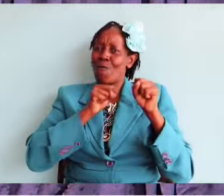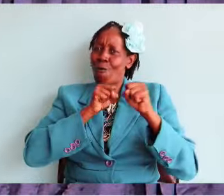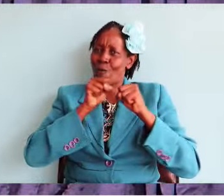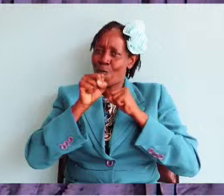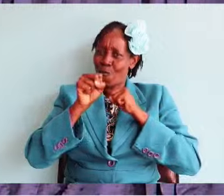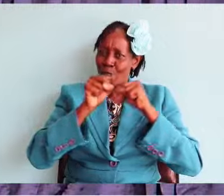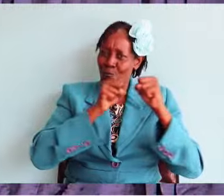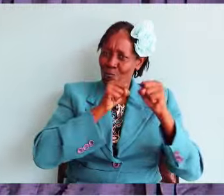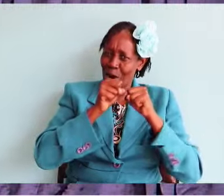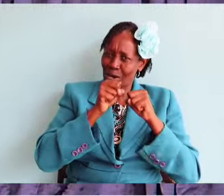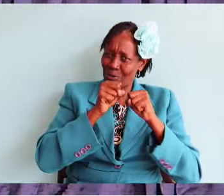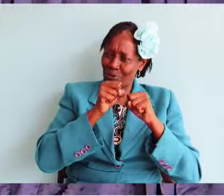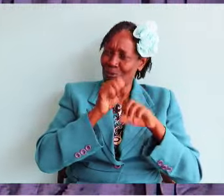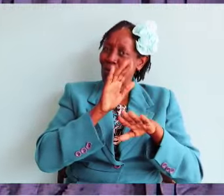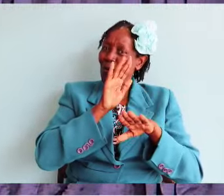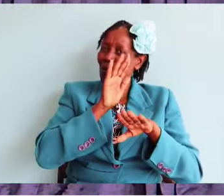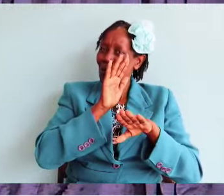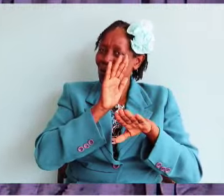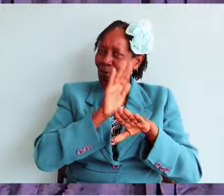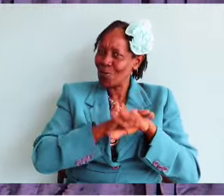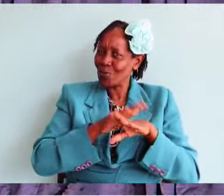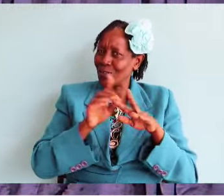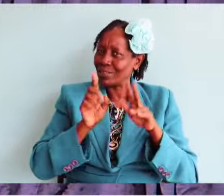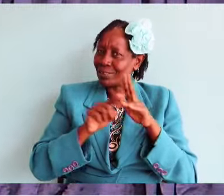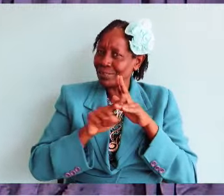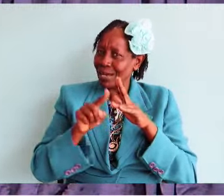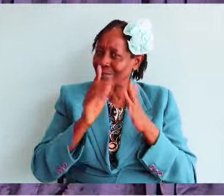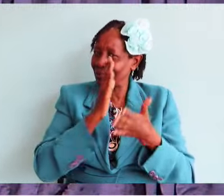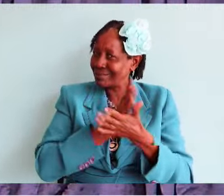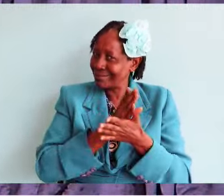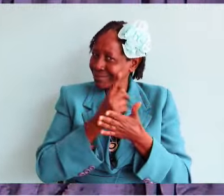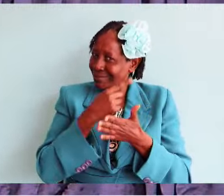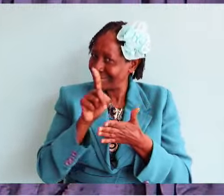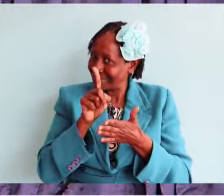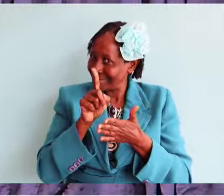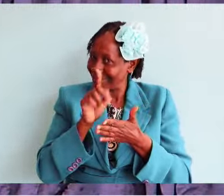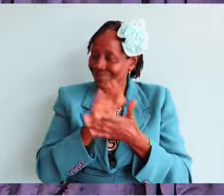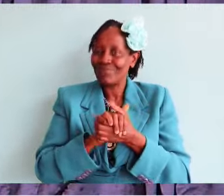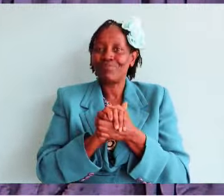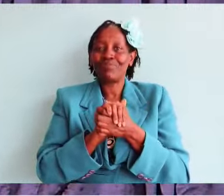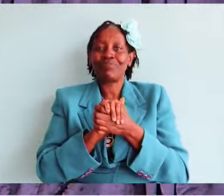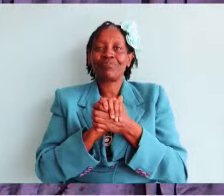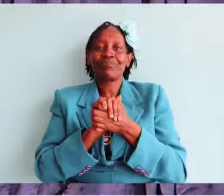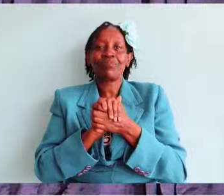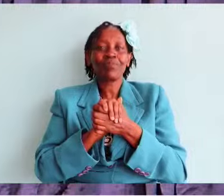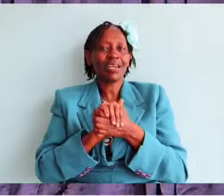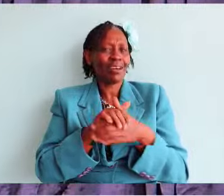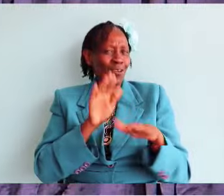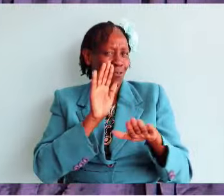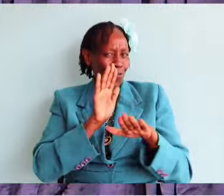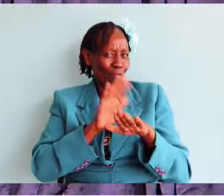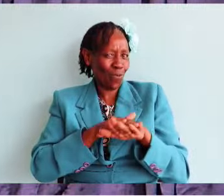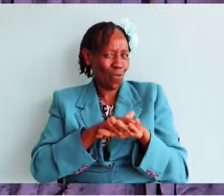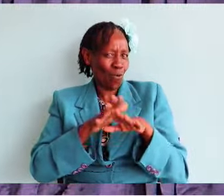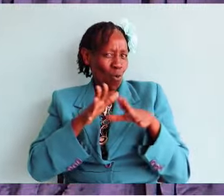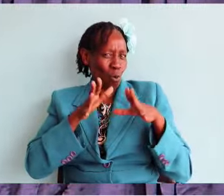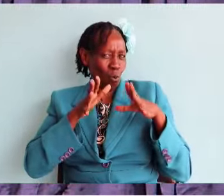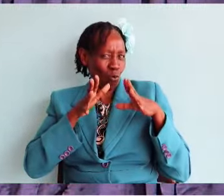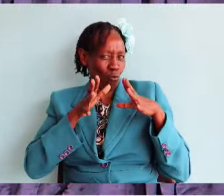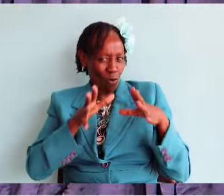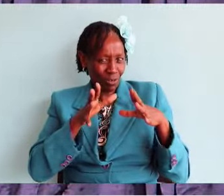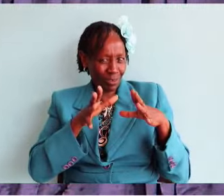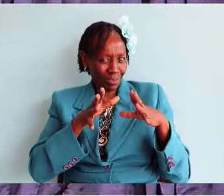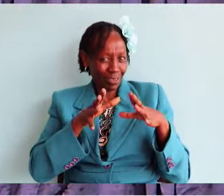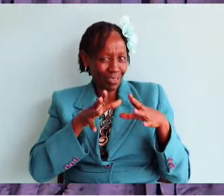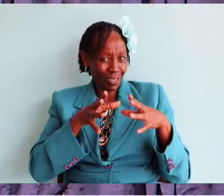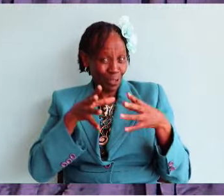That is a good start. That is a good force to go to war with.